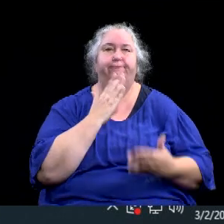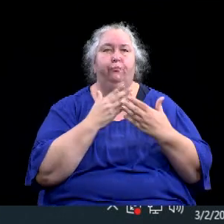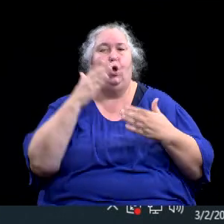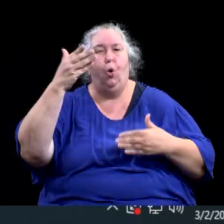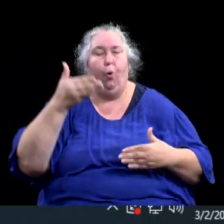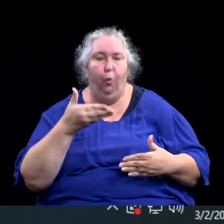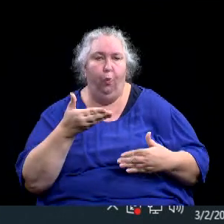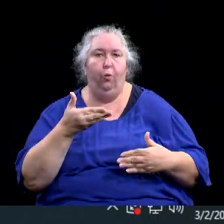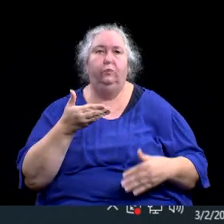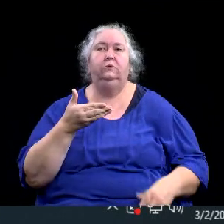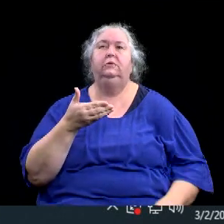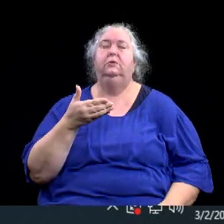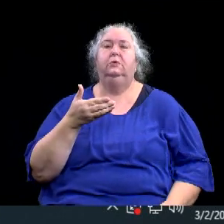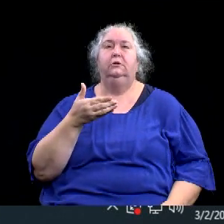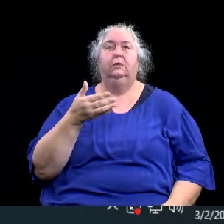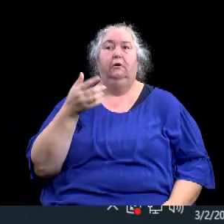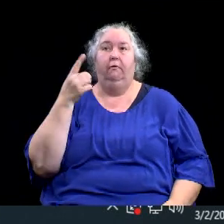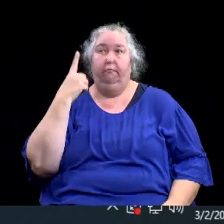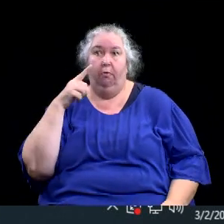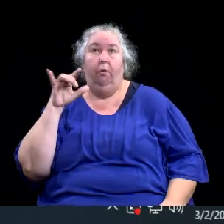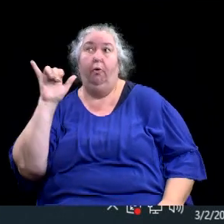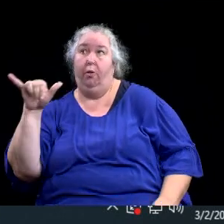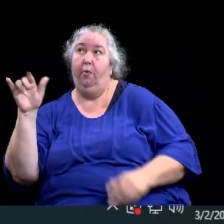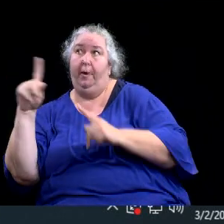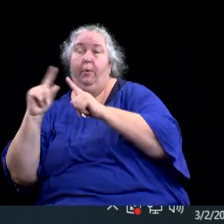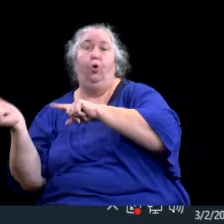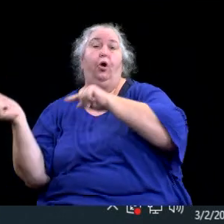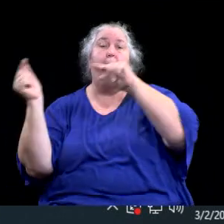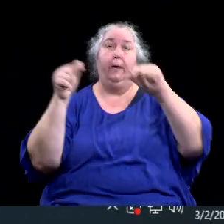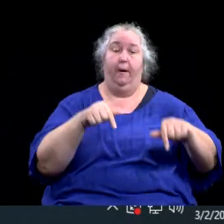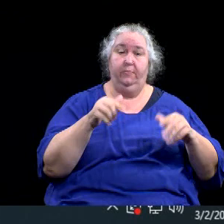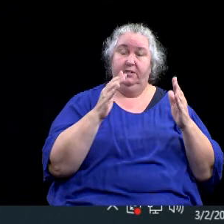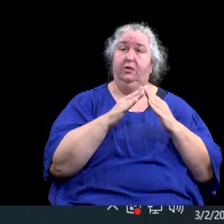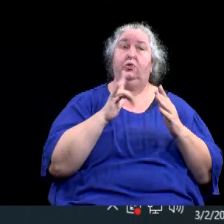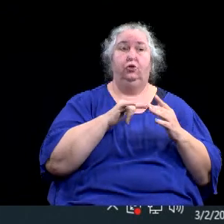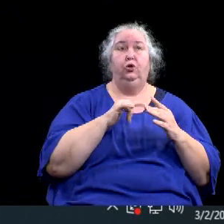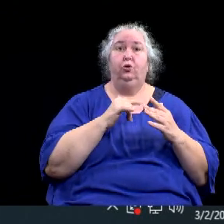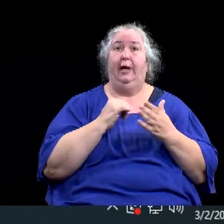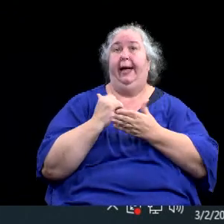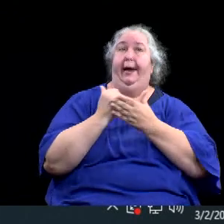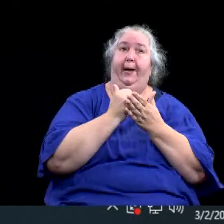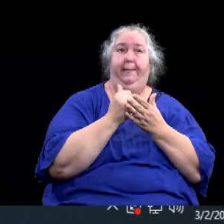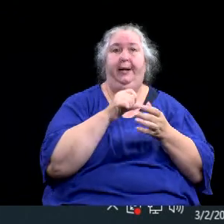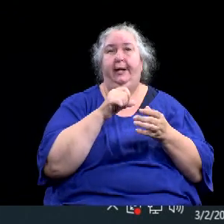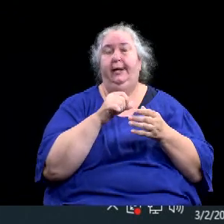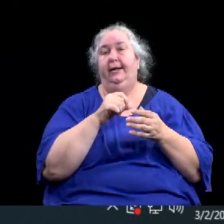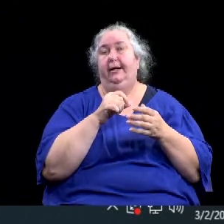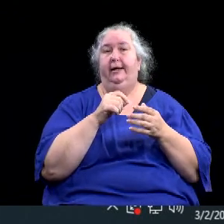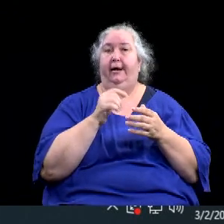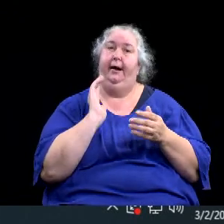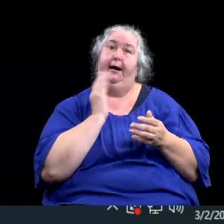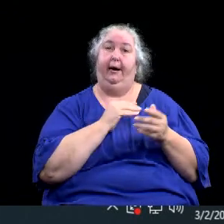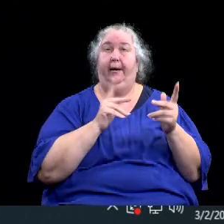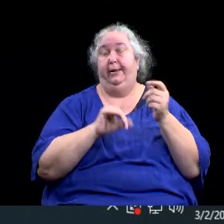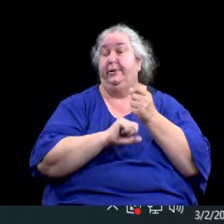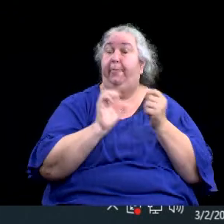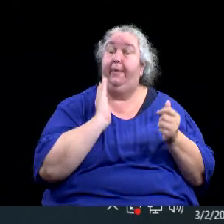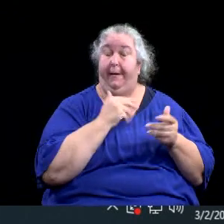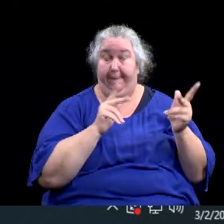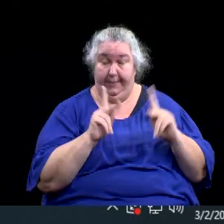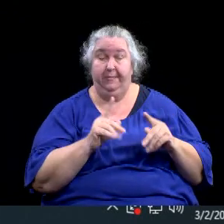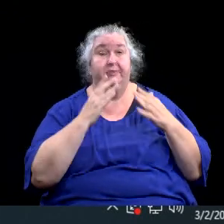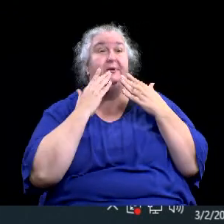to our city to love our people well. So thank you, Council Member Bearfield. And we do thank